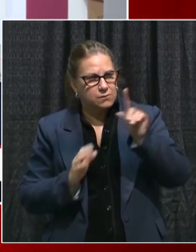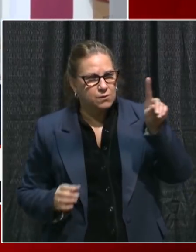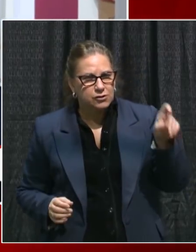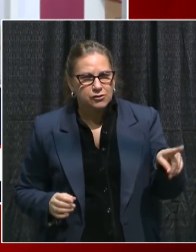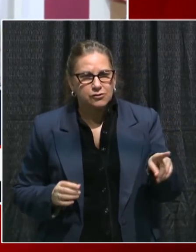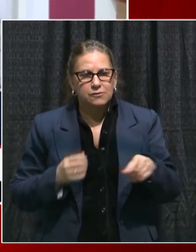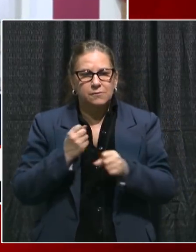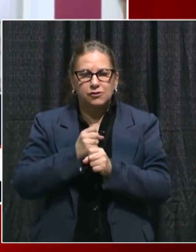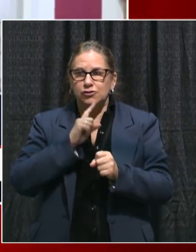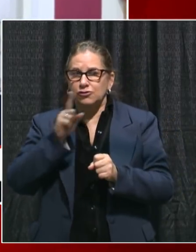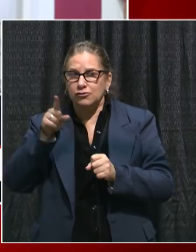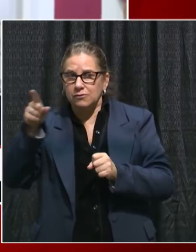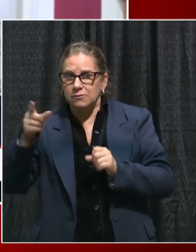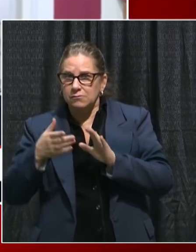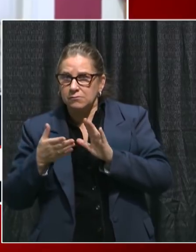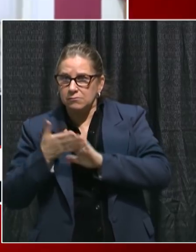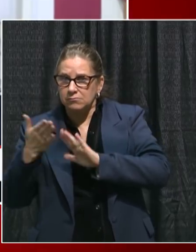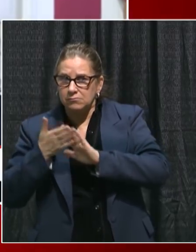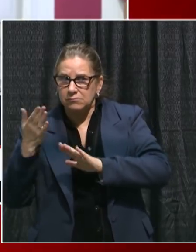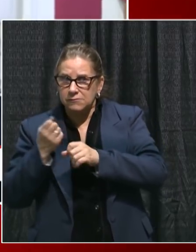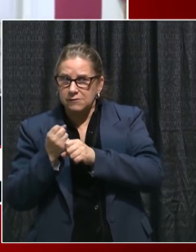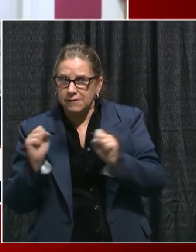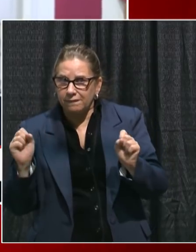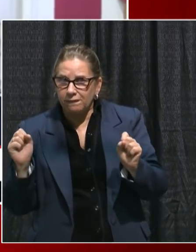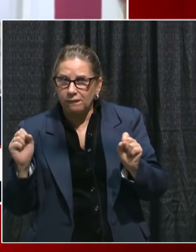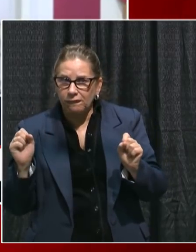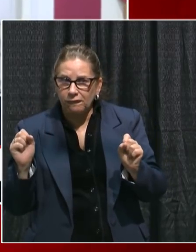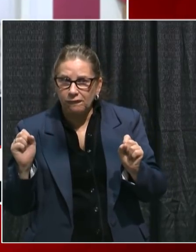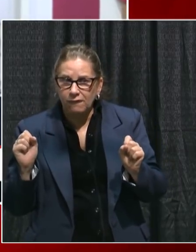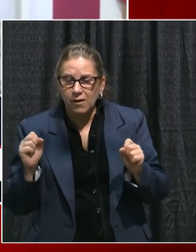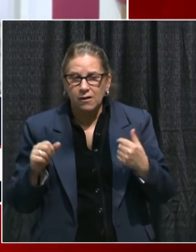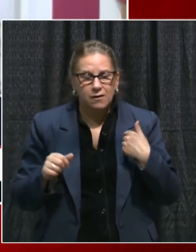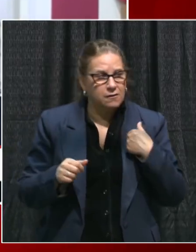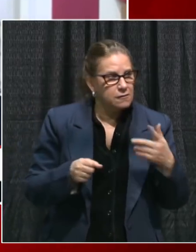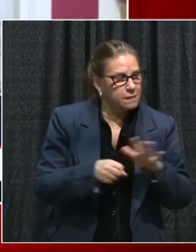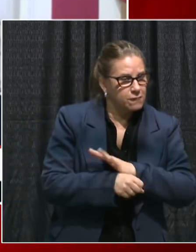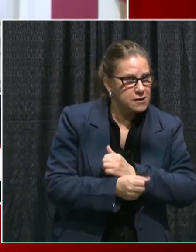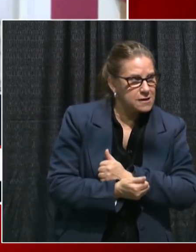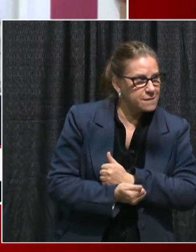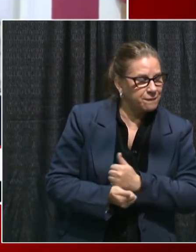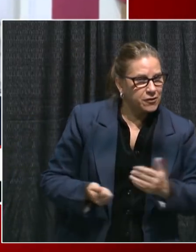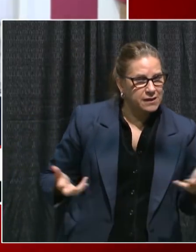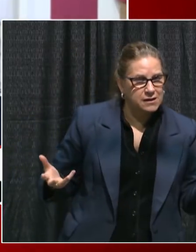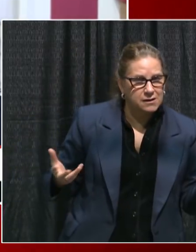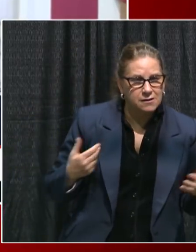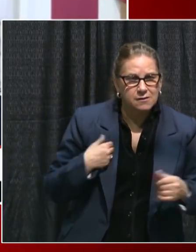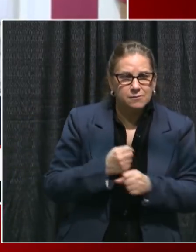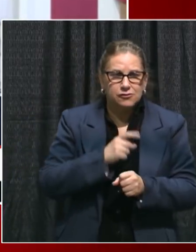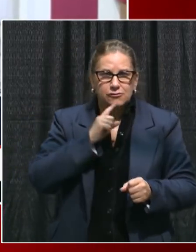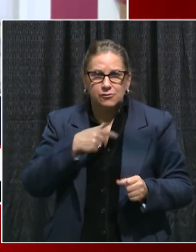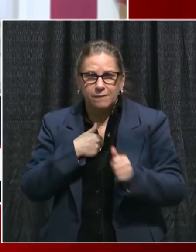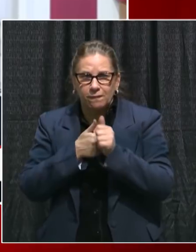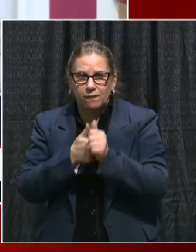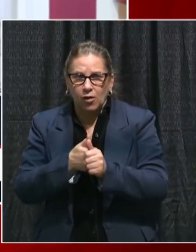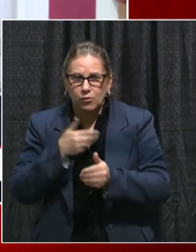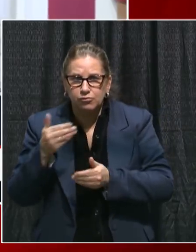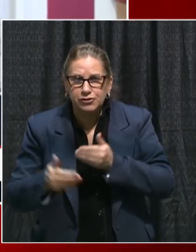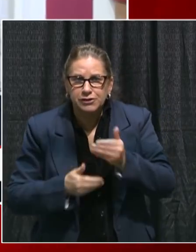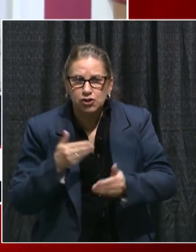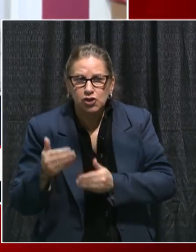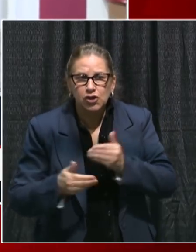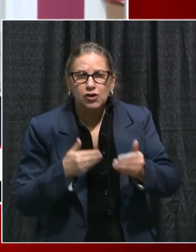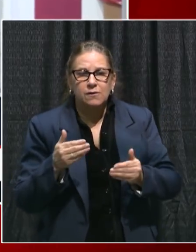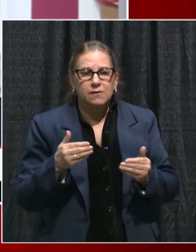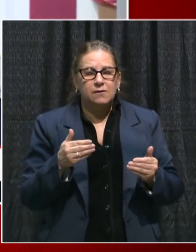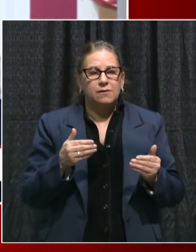thought of everything, we've dotted I's, crossed T's, and that there is a process if there is something in the operation that